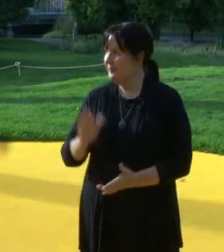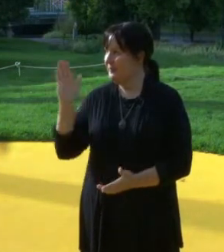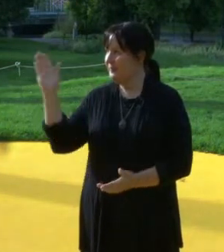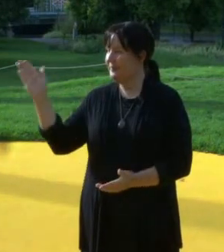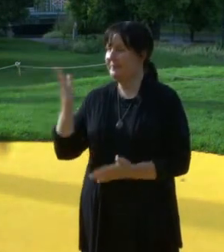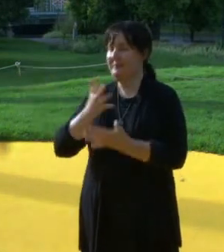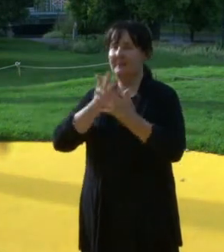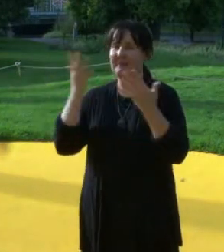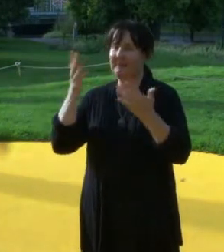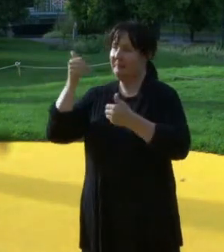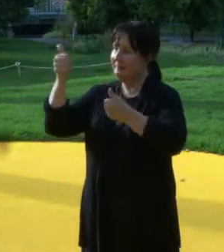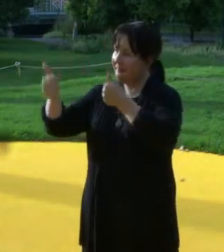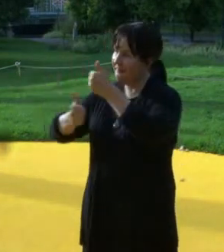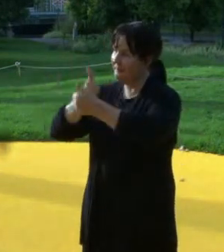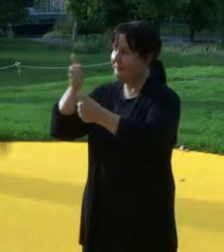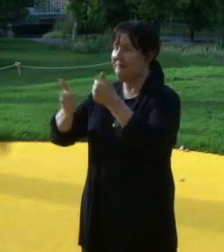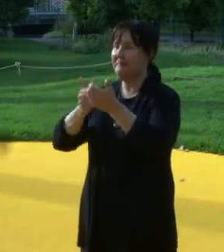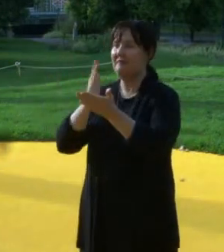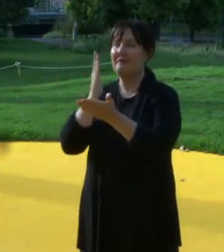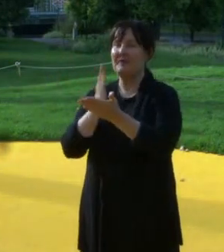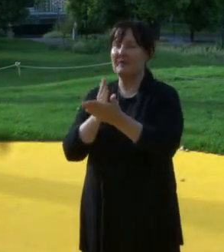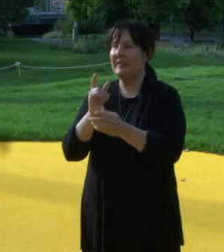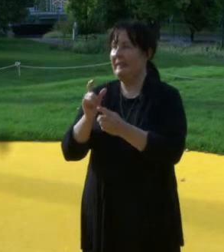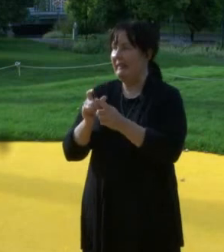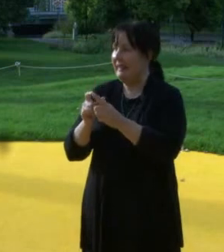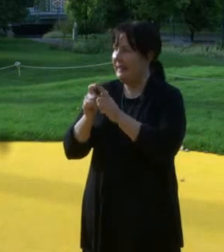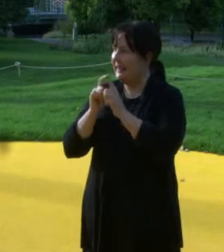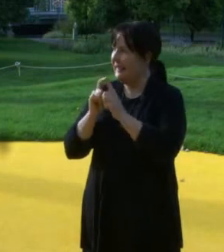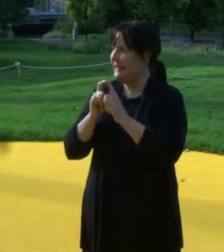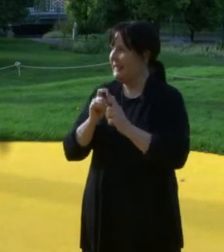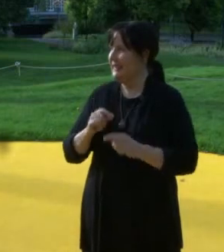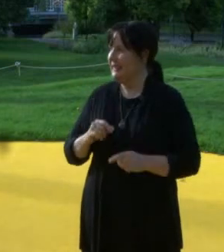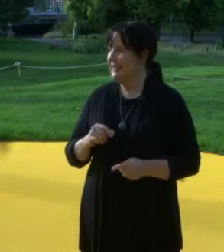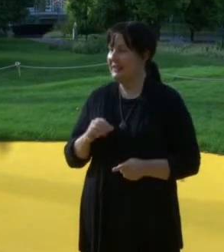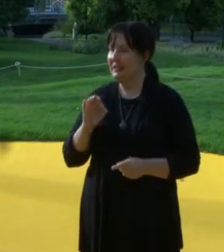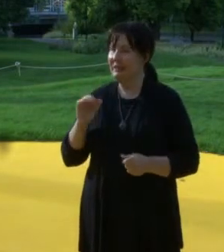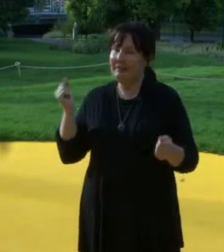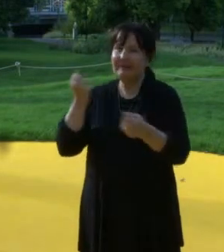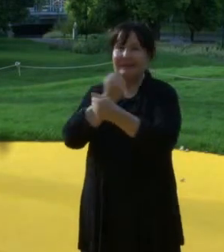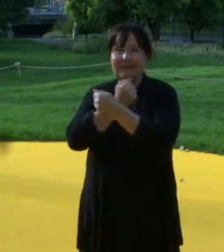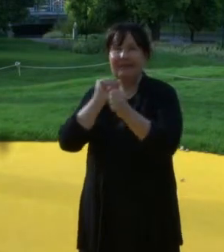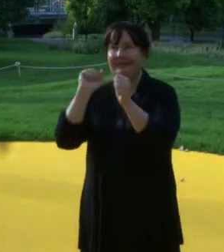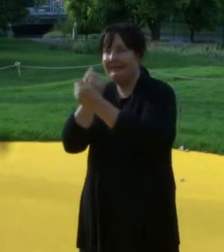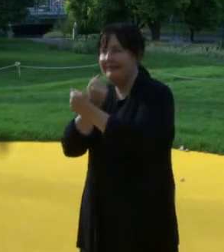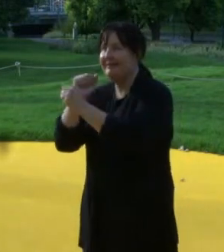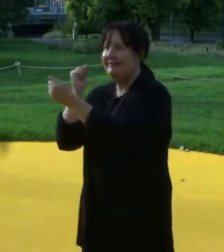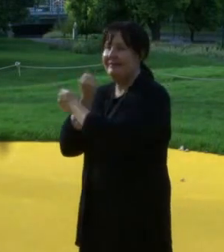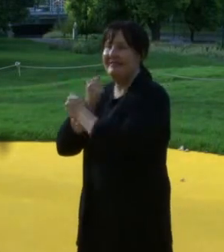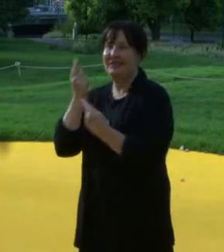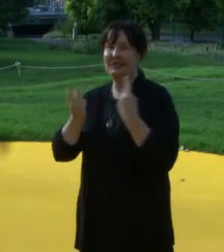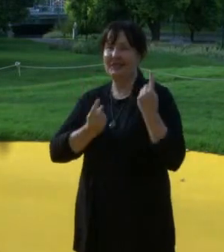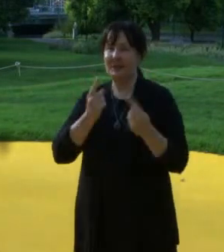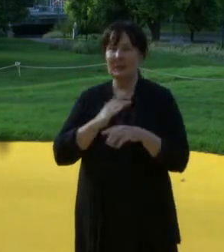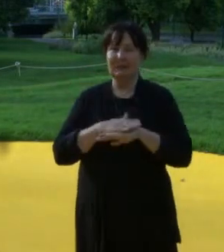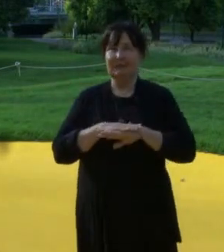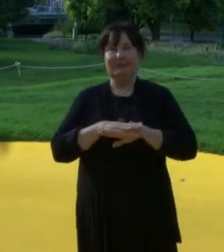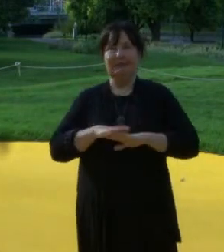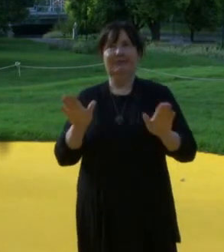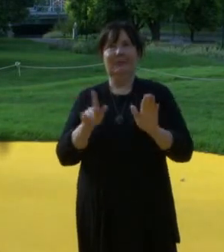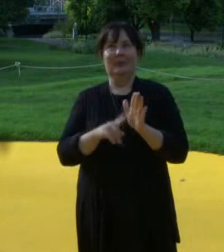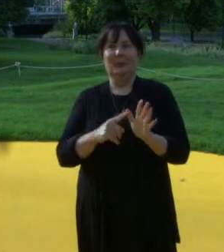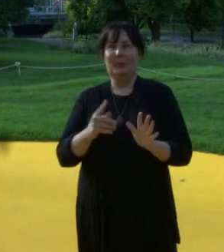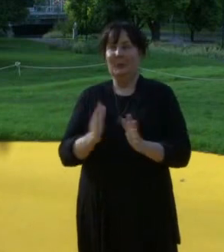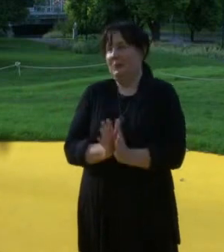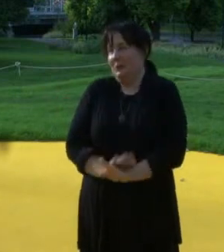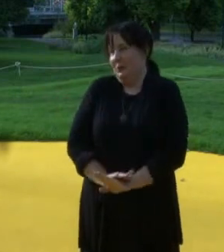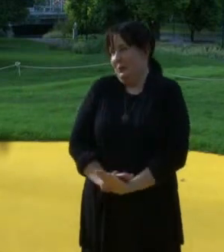Massive congratulations. It's really hard not to just sort of run and hug everyone who is one, but that would be illegal. So none of that.